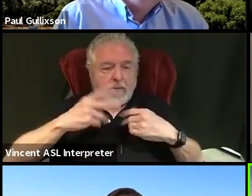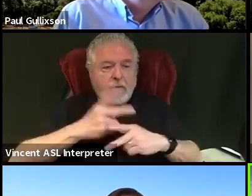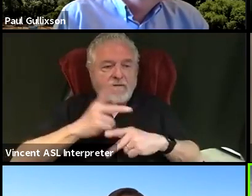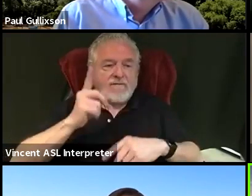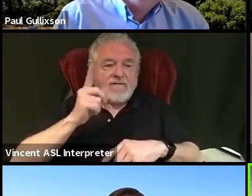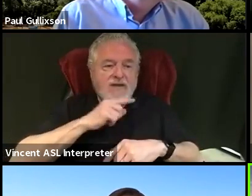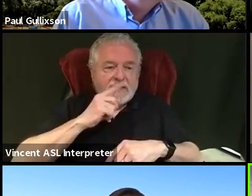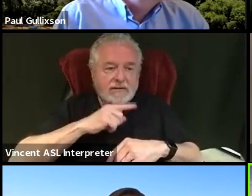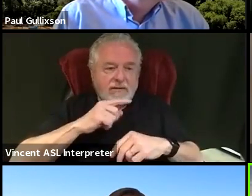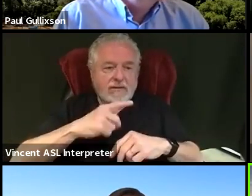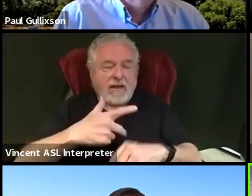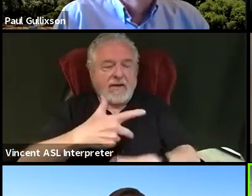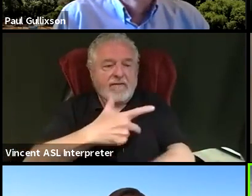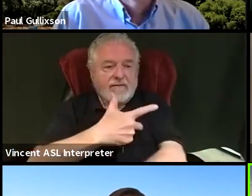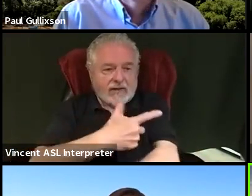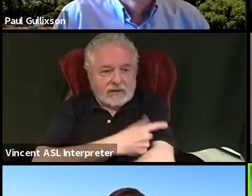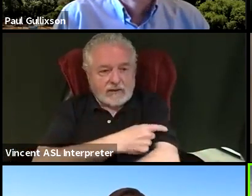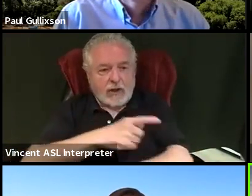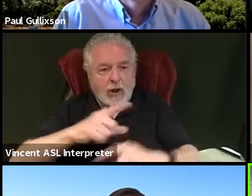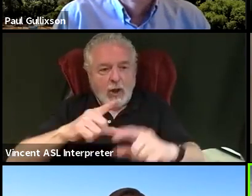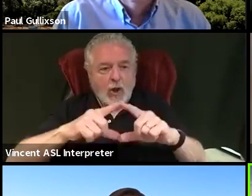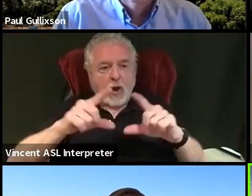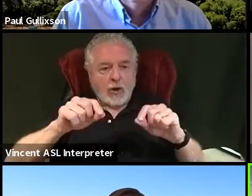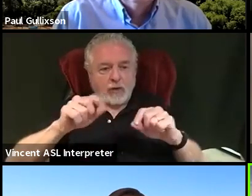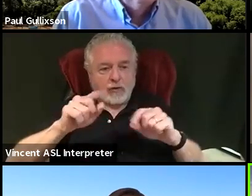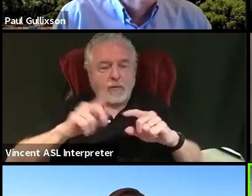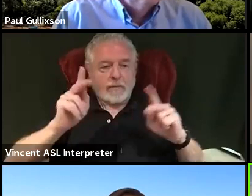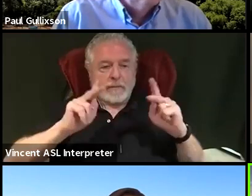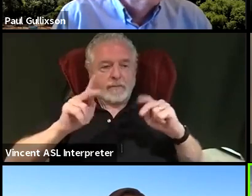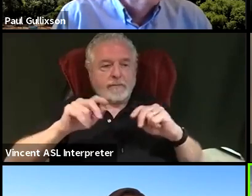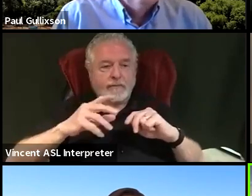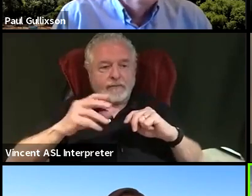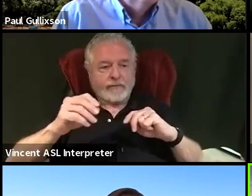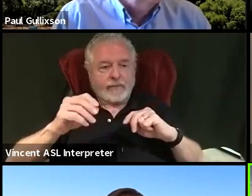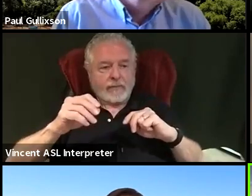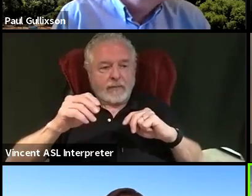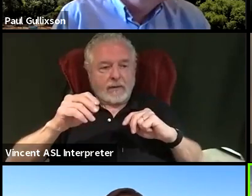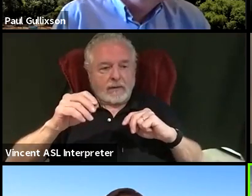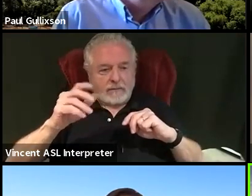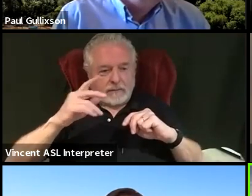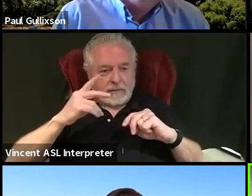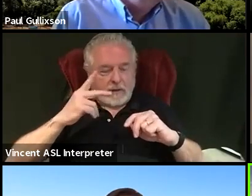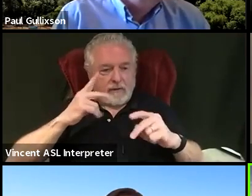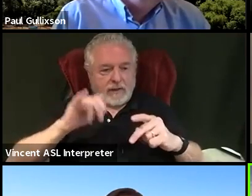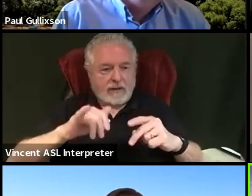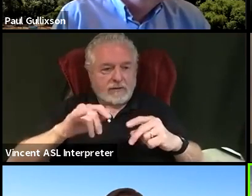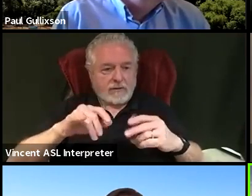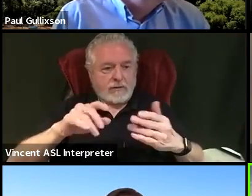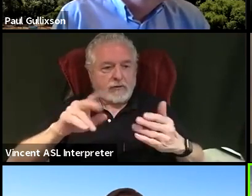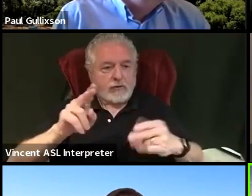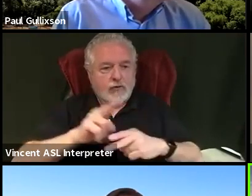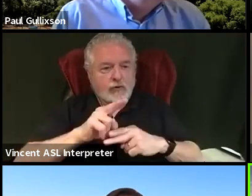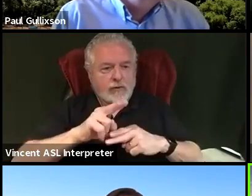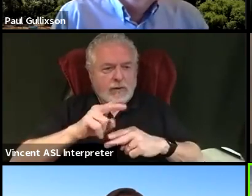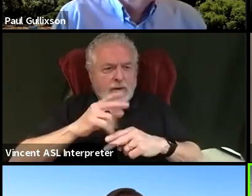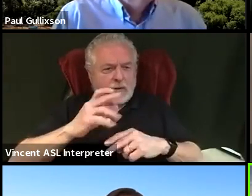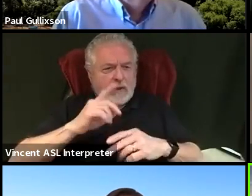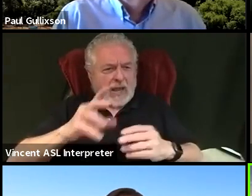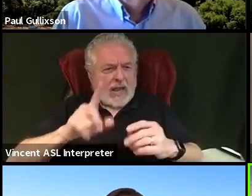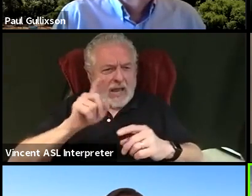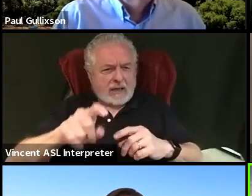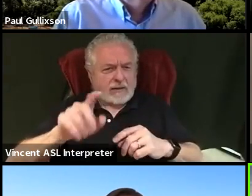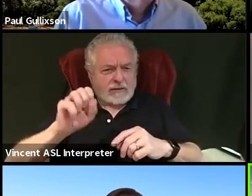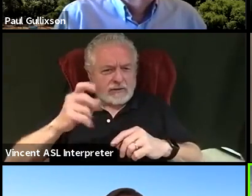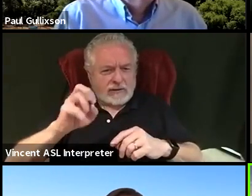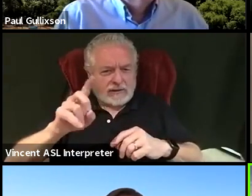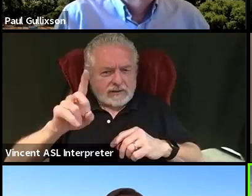fake vaccination cards. Two people, and I don't know if you followed any of that news, but let me also ask Dr.